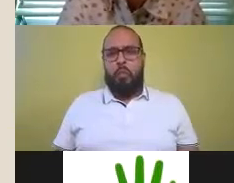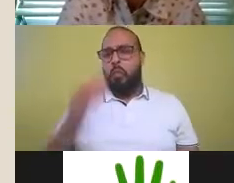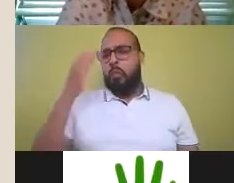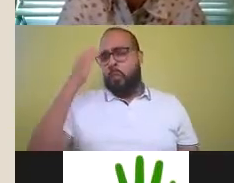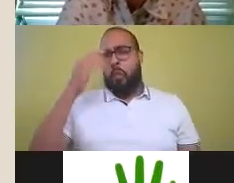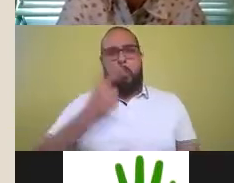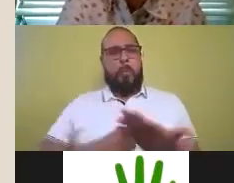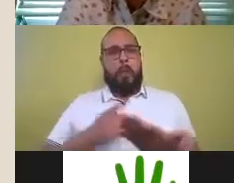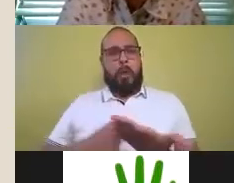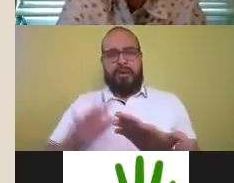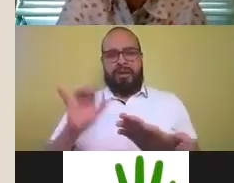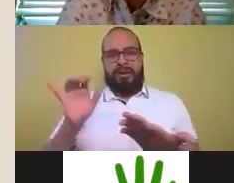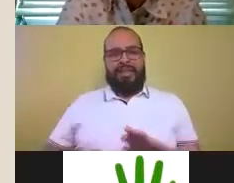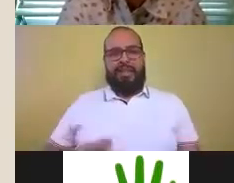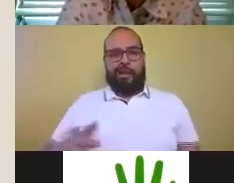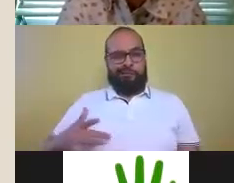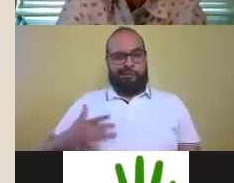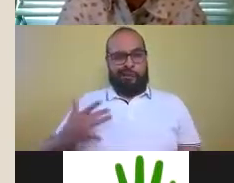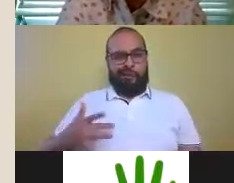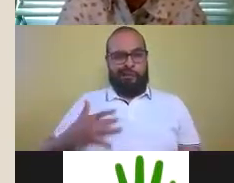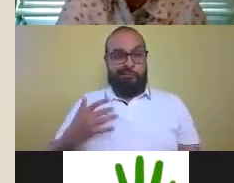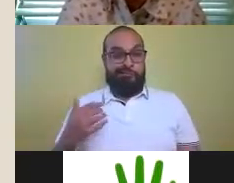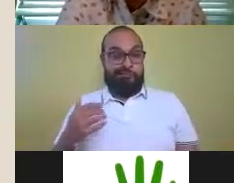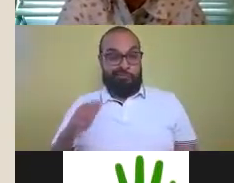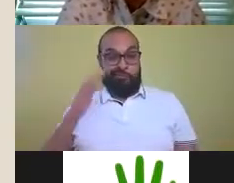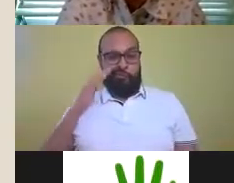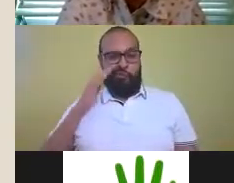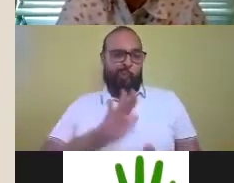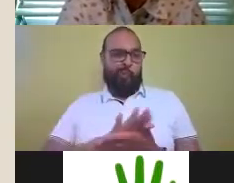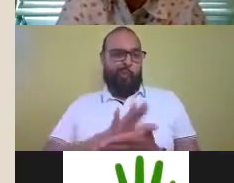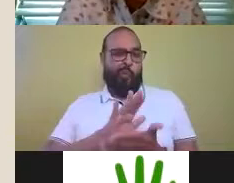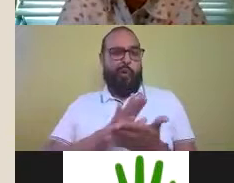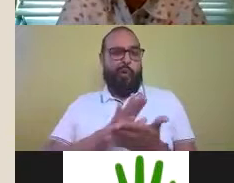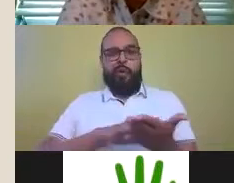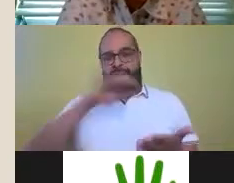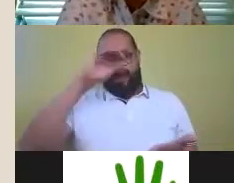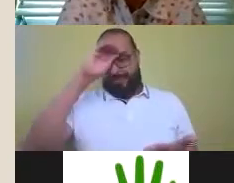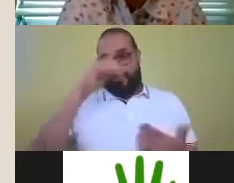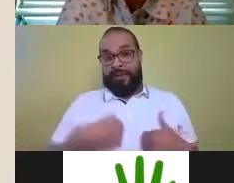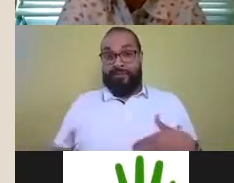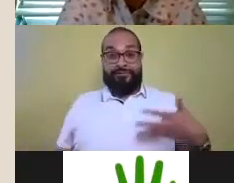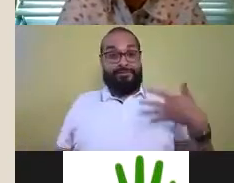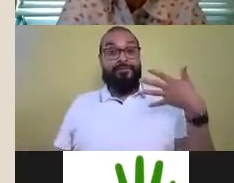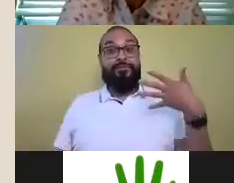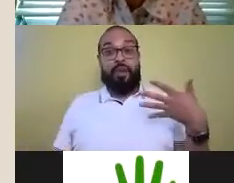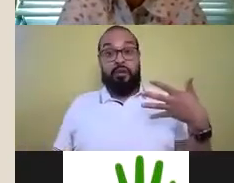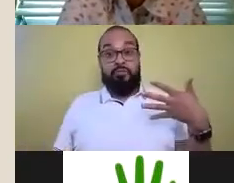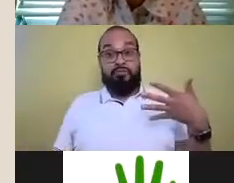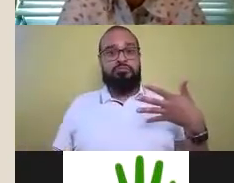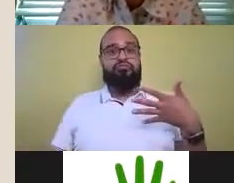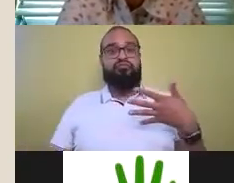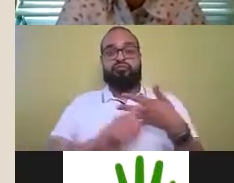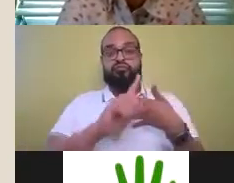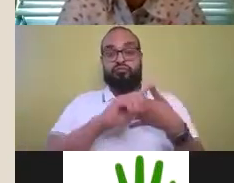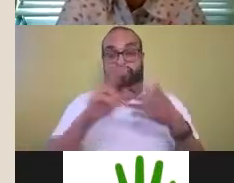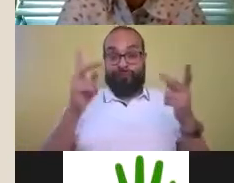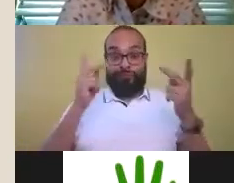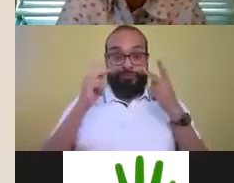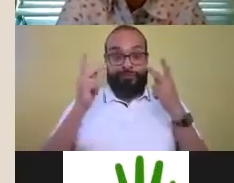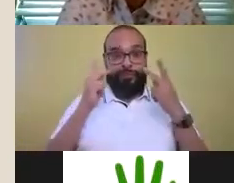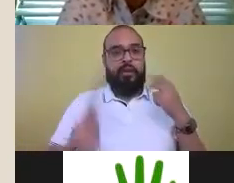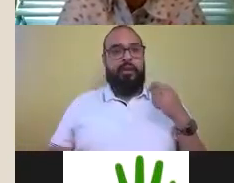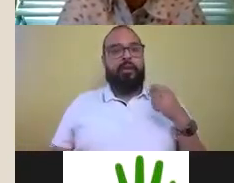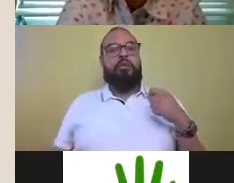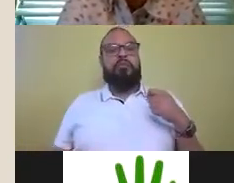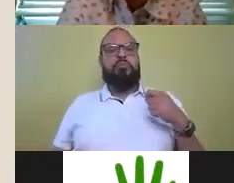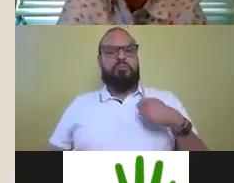in elementary school we learn, as you all will remember, that we have five senses. We have our visual, our sense of